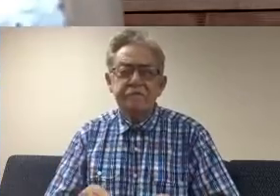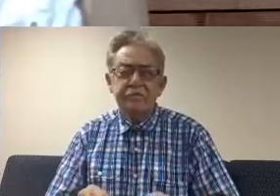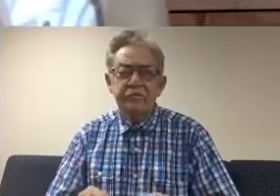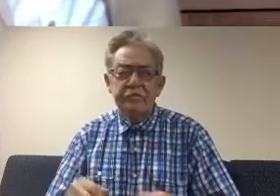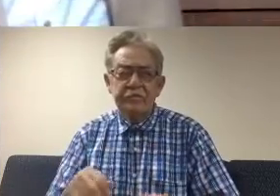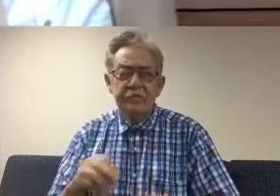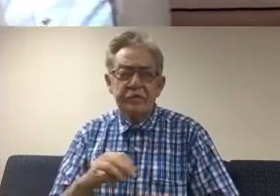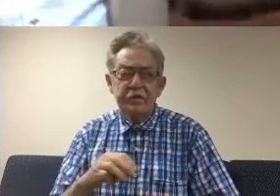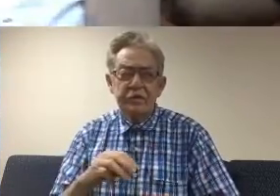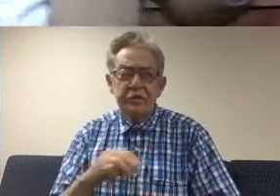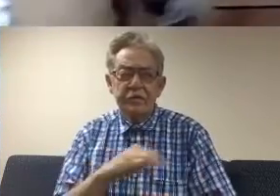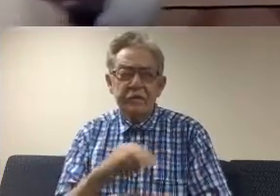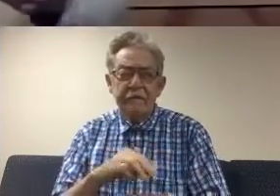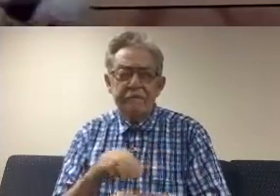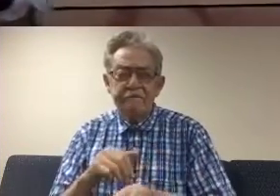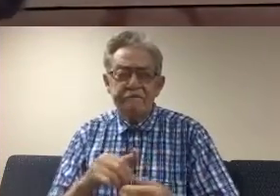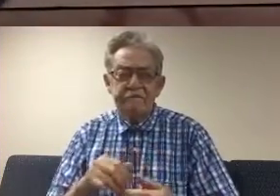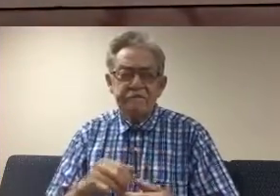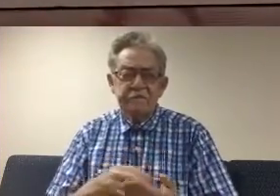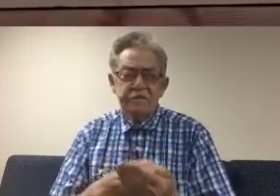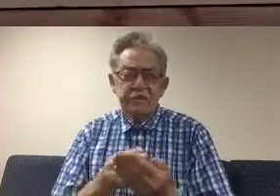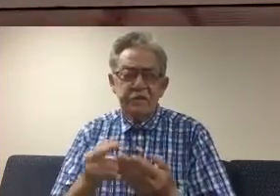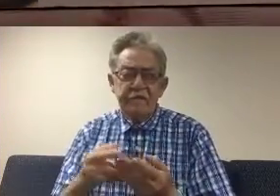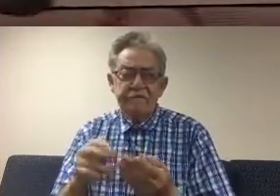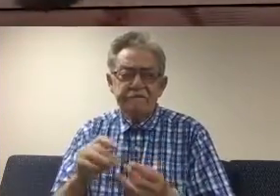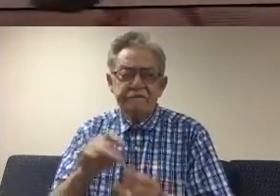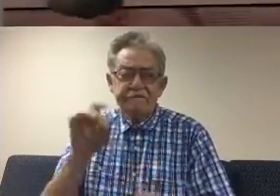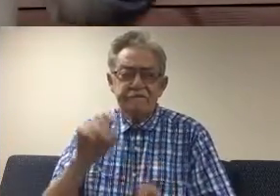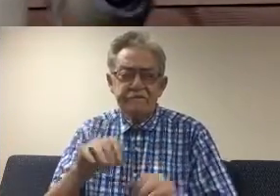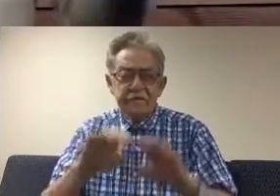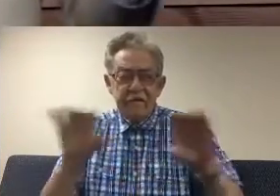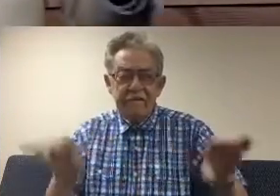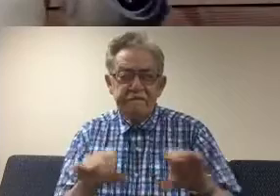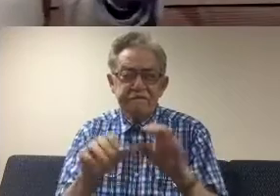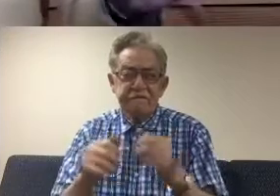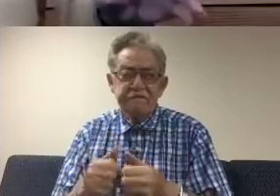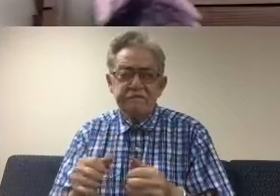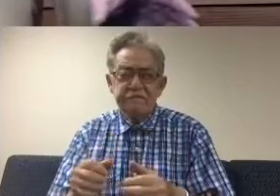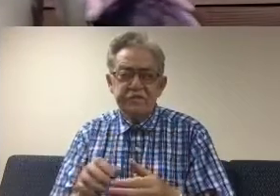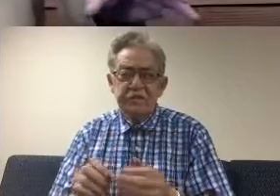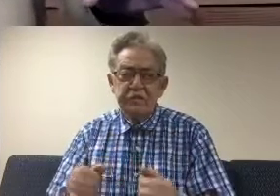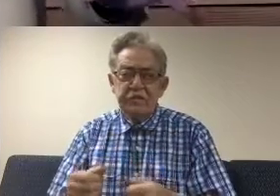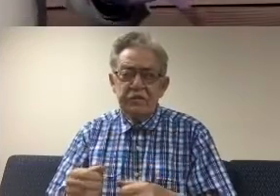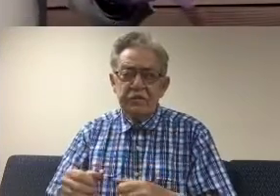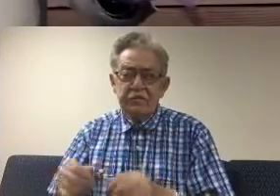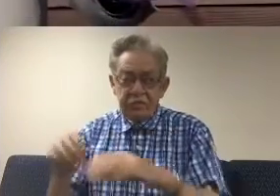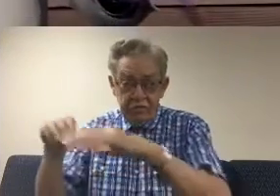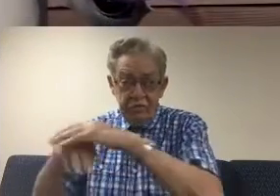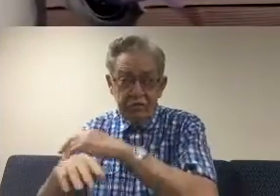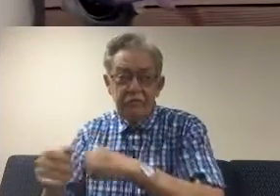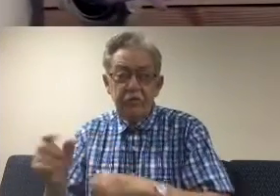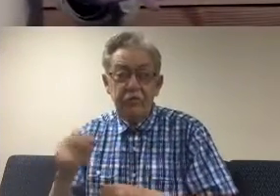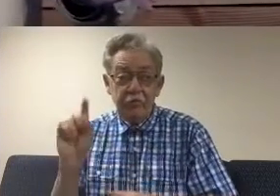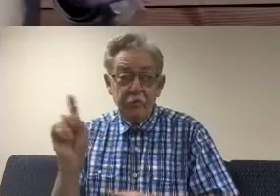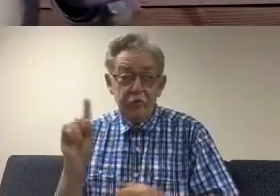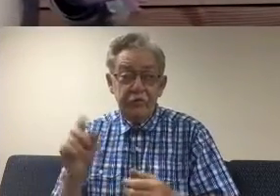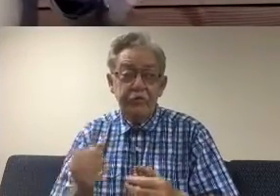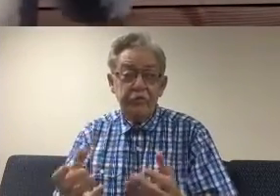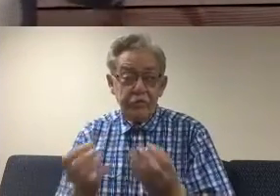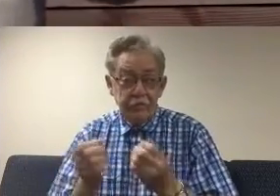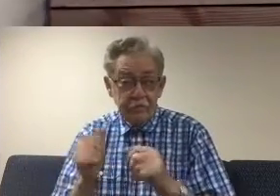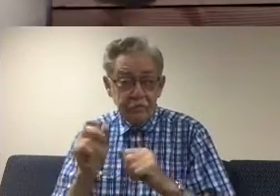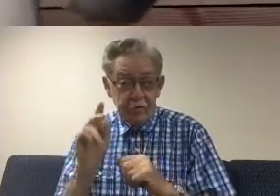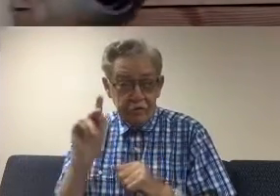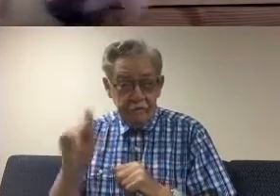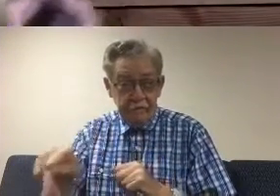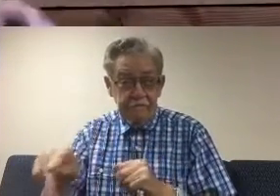modern standards, it doesn't look like the Holy Spirit's doing a whole lot, when in fact, the Holy Spirit has put them exactly where He wants to put them. Okay? And